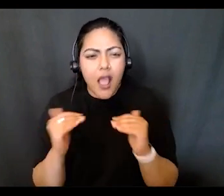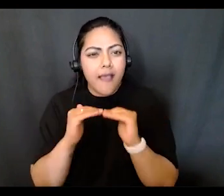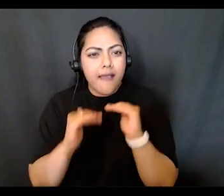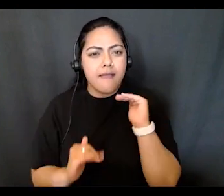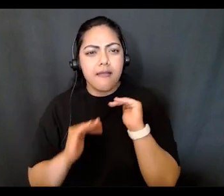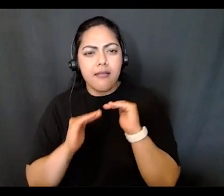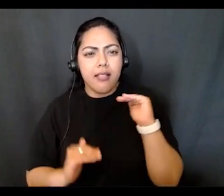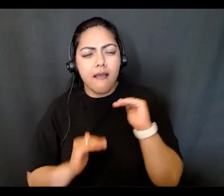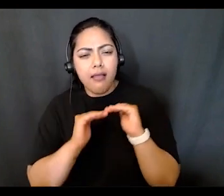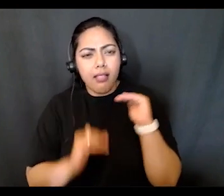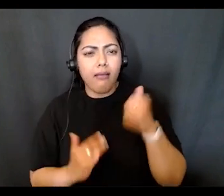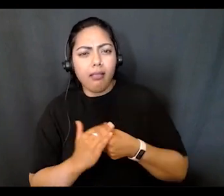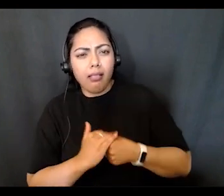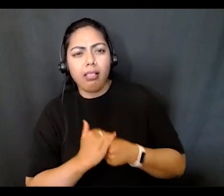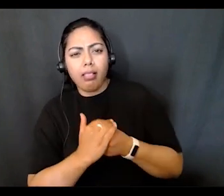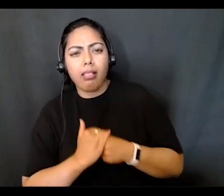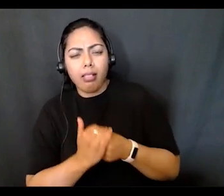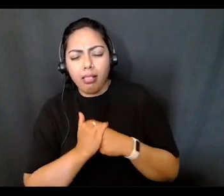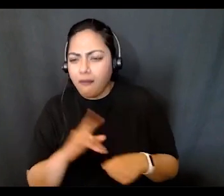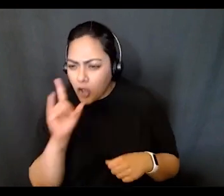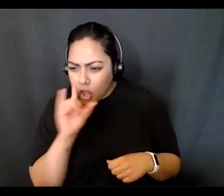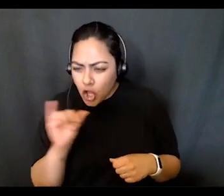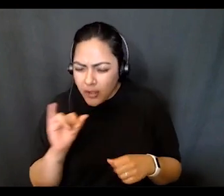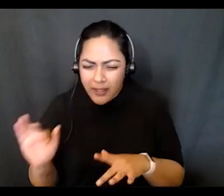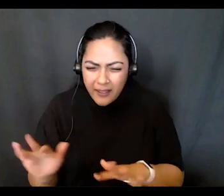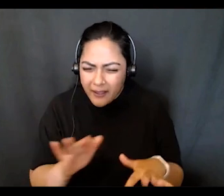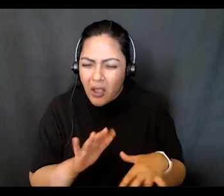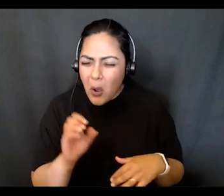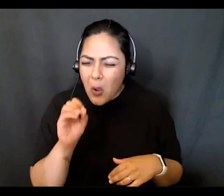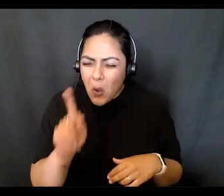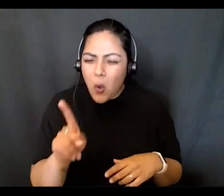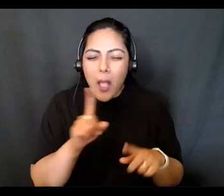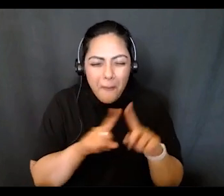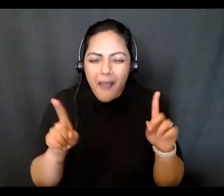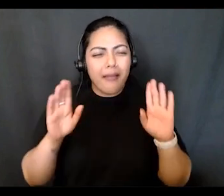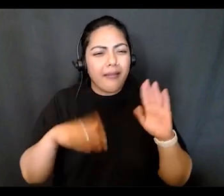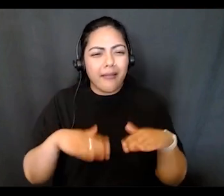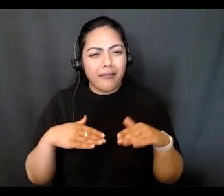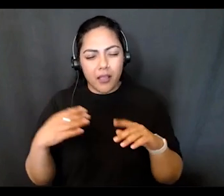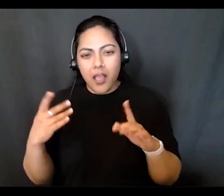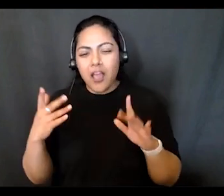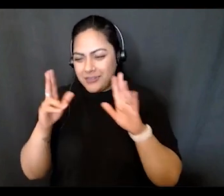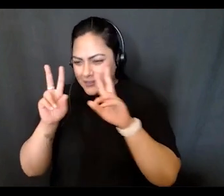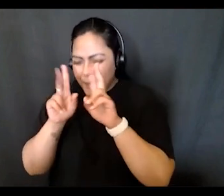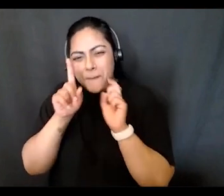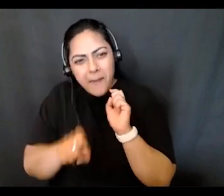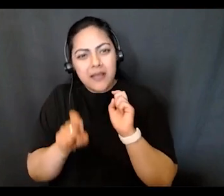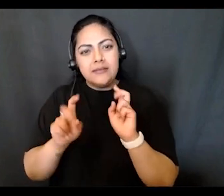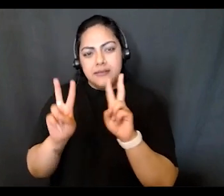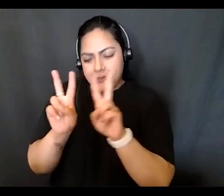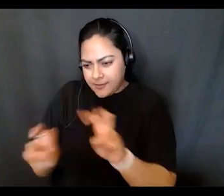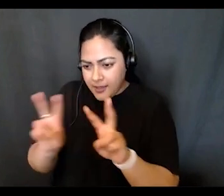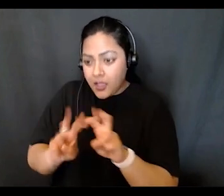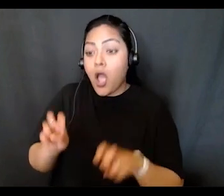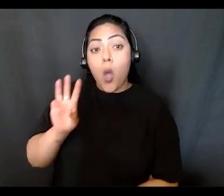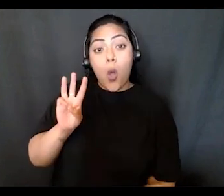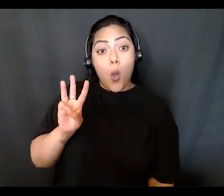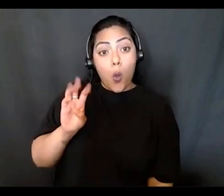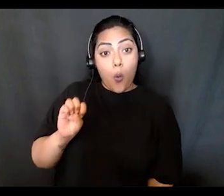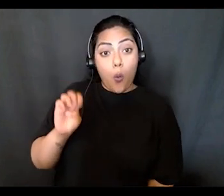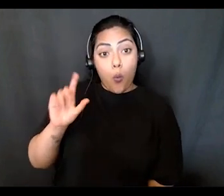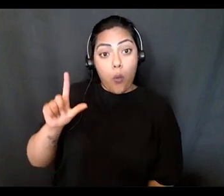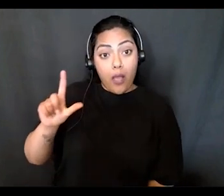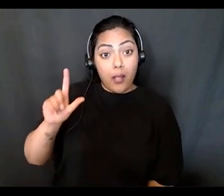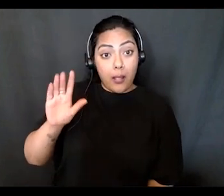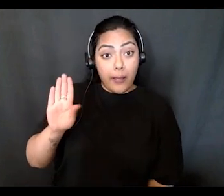inequities manifest. But we really also need to be thinking about what determines well-being for communities, because that's where we start to see some of our answers around the